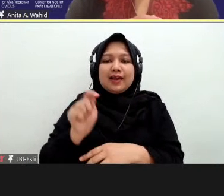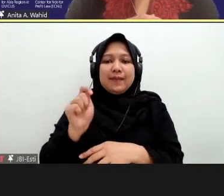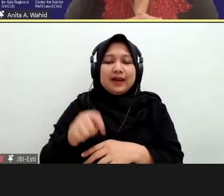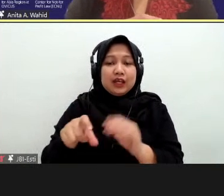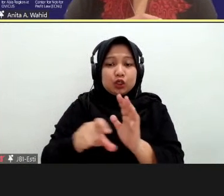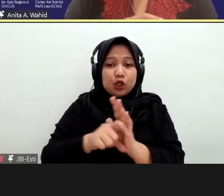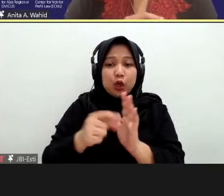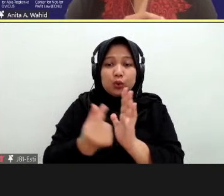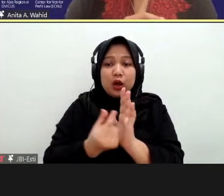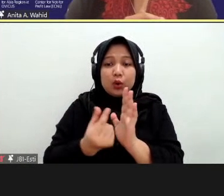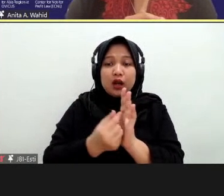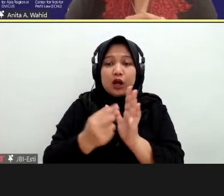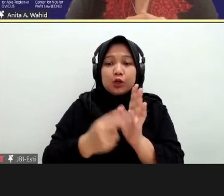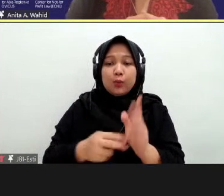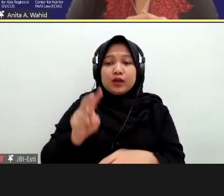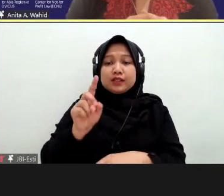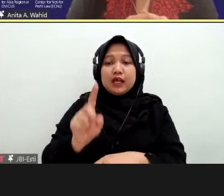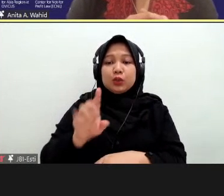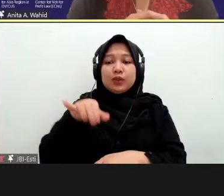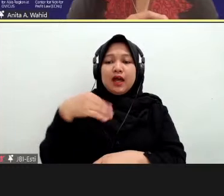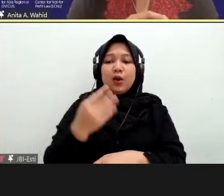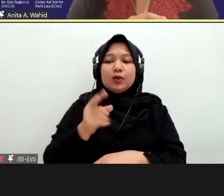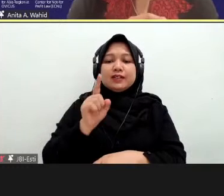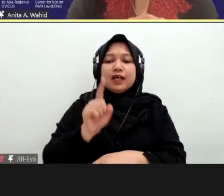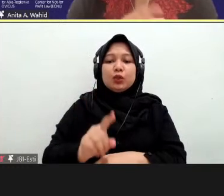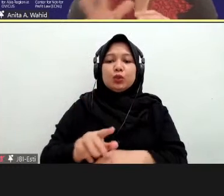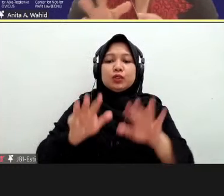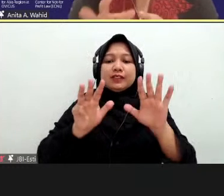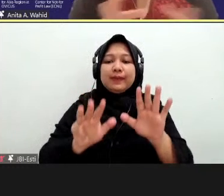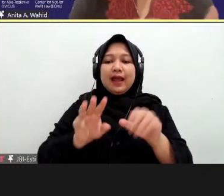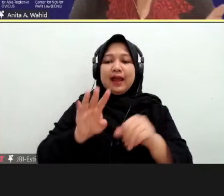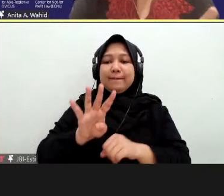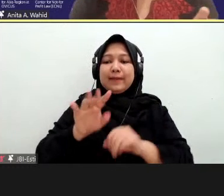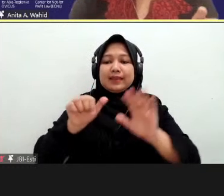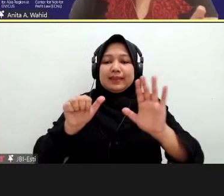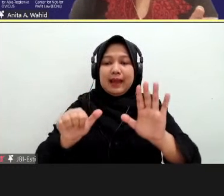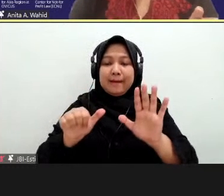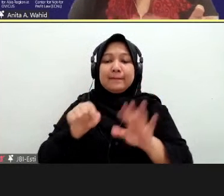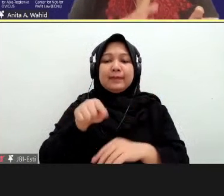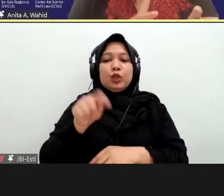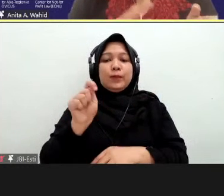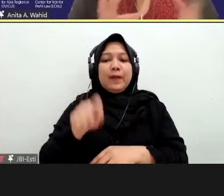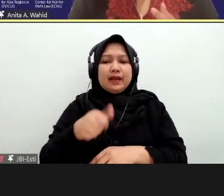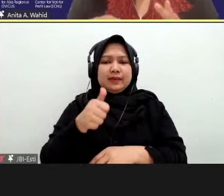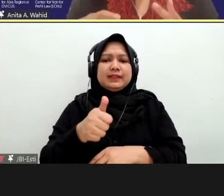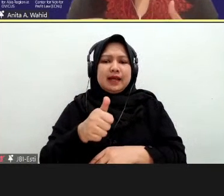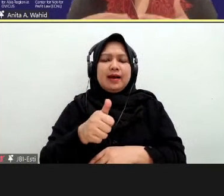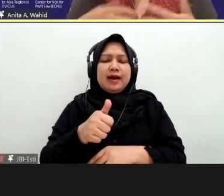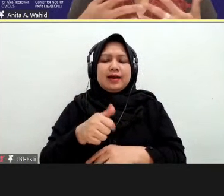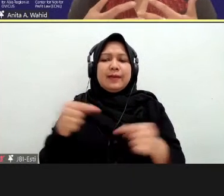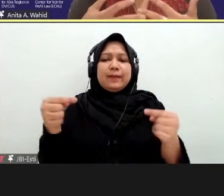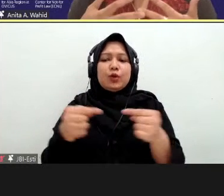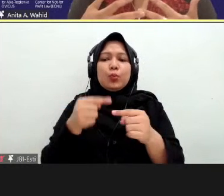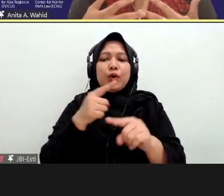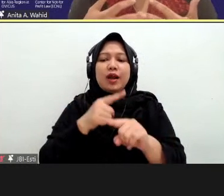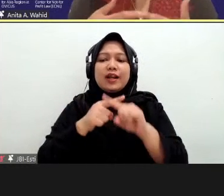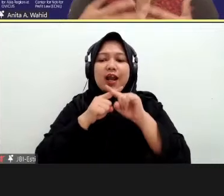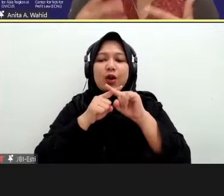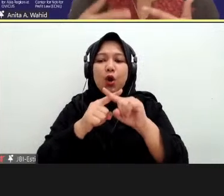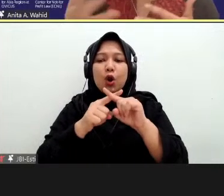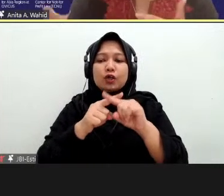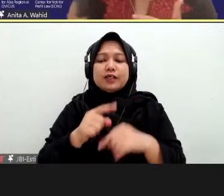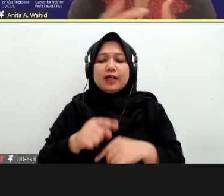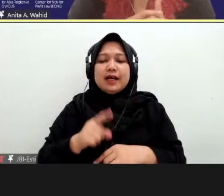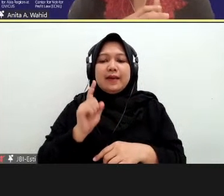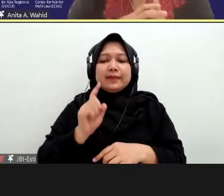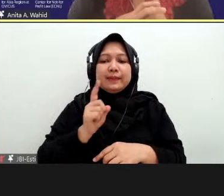There's another law regulation number one in the year of 46 that related to the